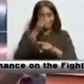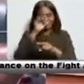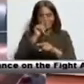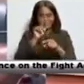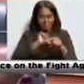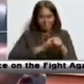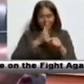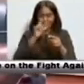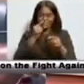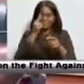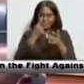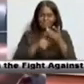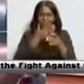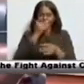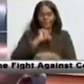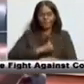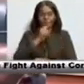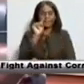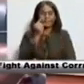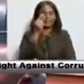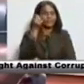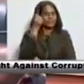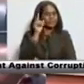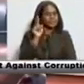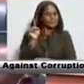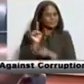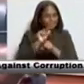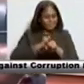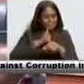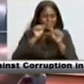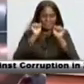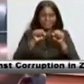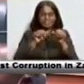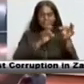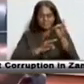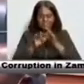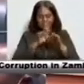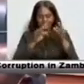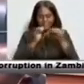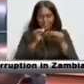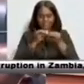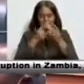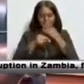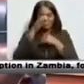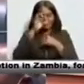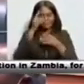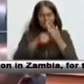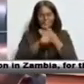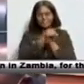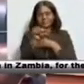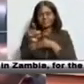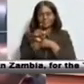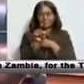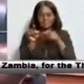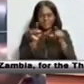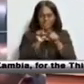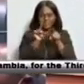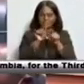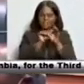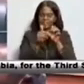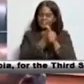we first must understand and be able to properly define what corruption is. In